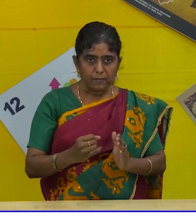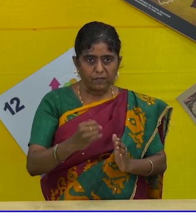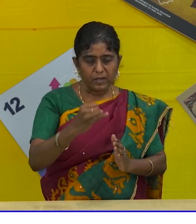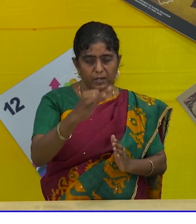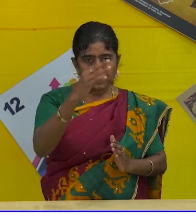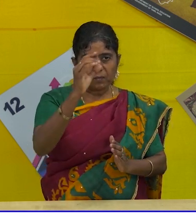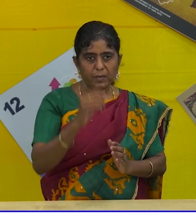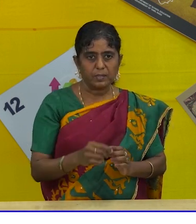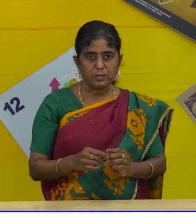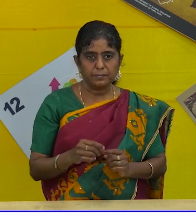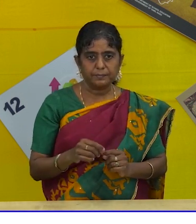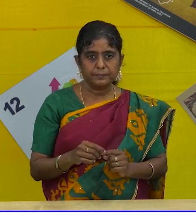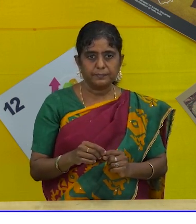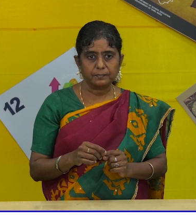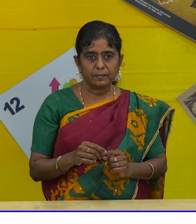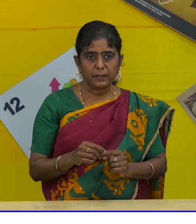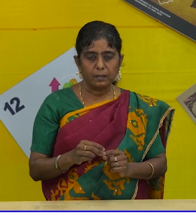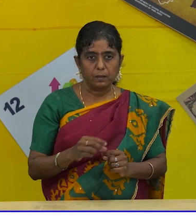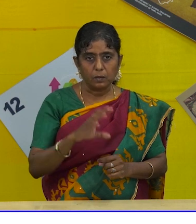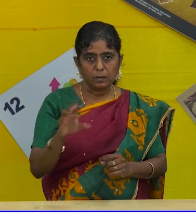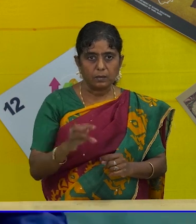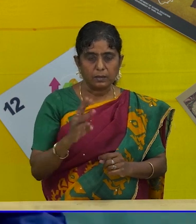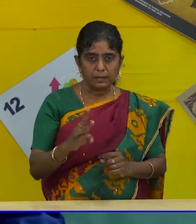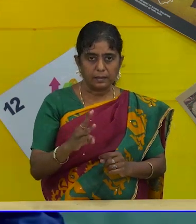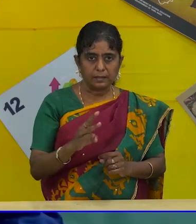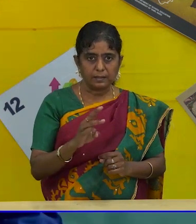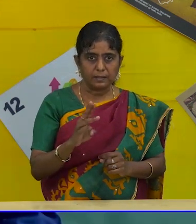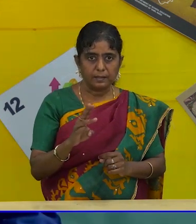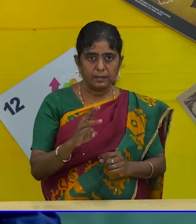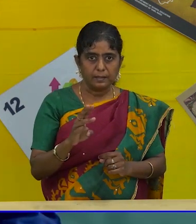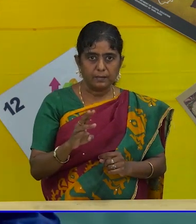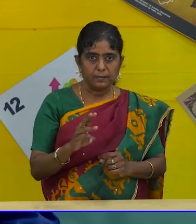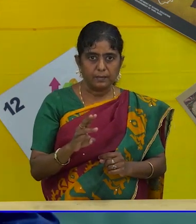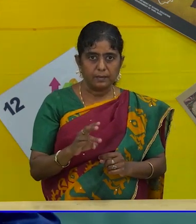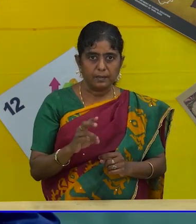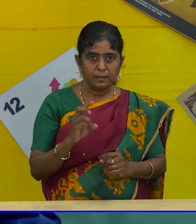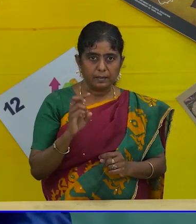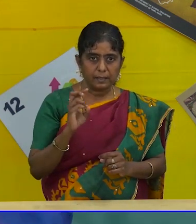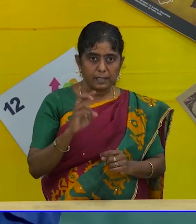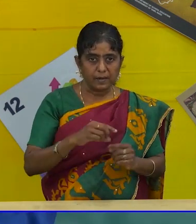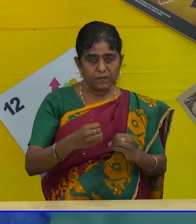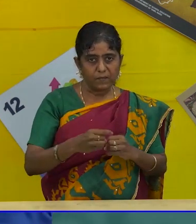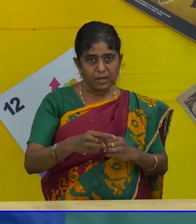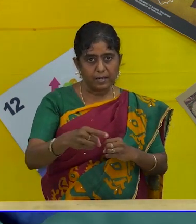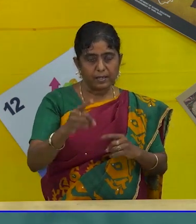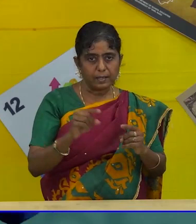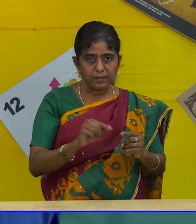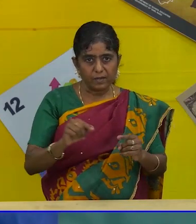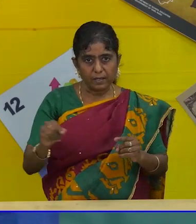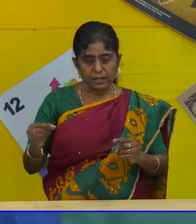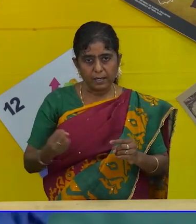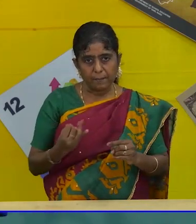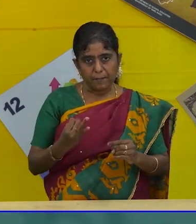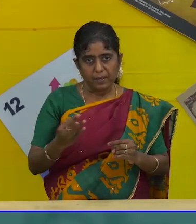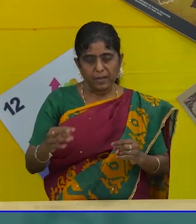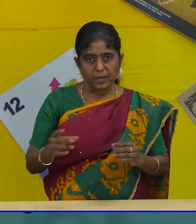of points. So those three system of linear equation should have infinitely many